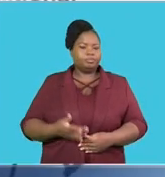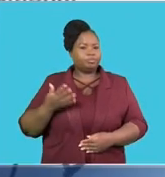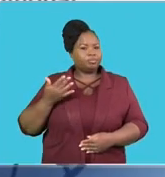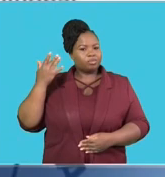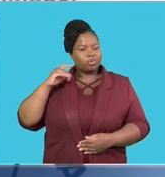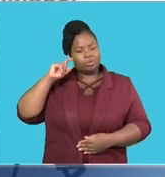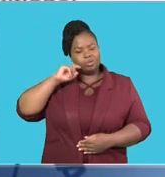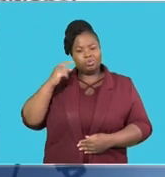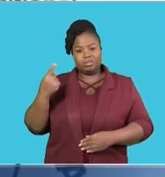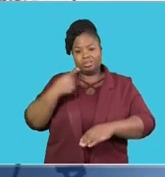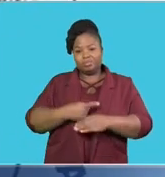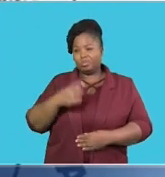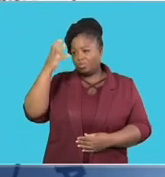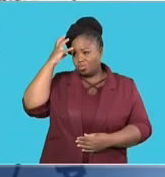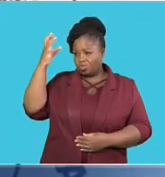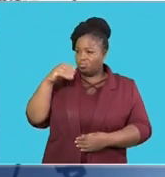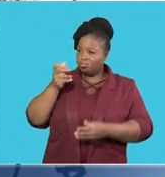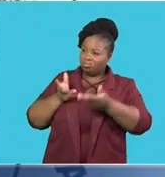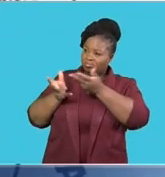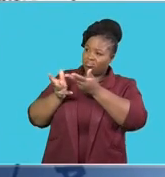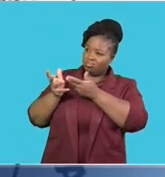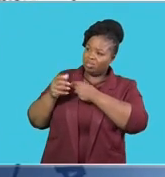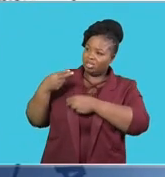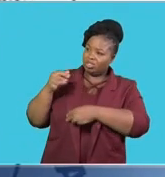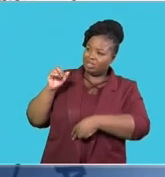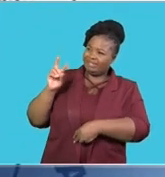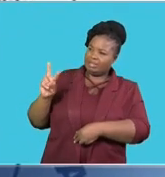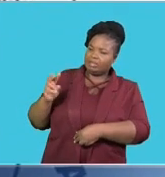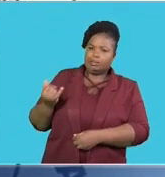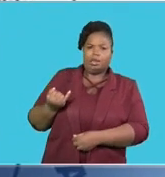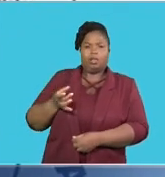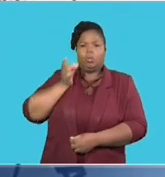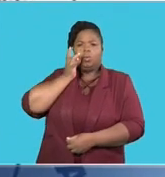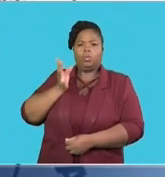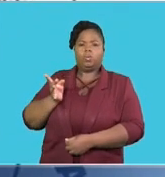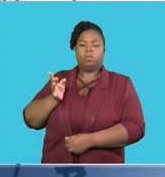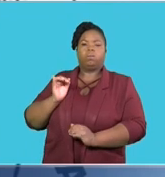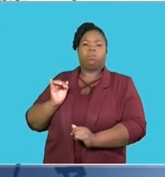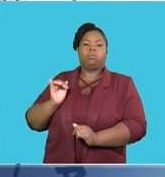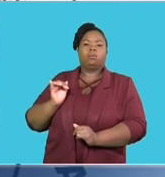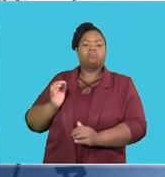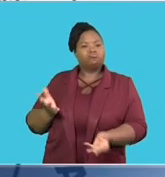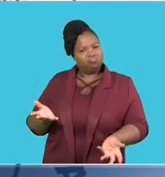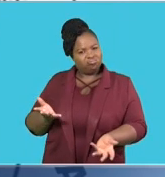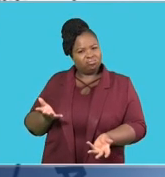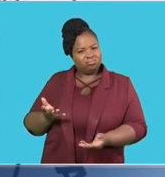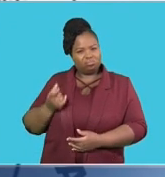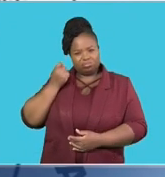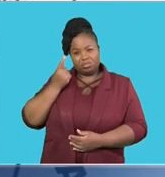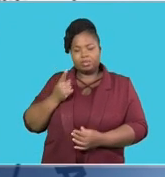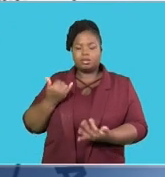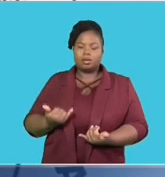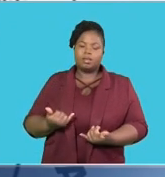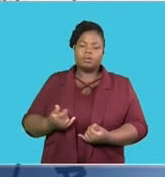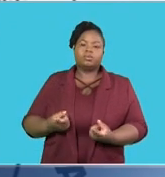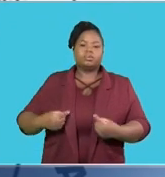days inkosi ma uzokhuluma ngesifo se HIV ngazathi uyabathuka, you understand, so kuyadingeka